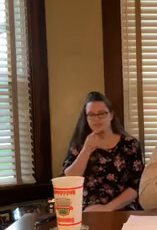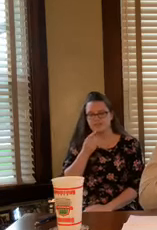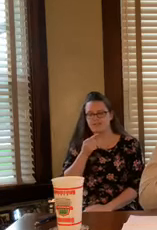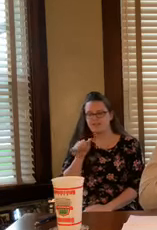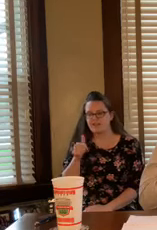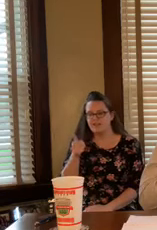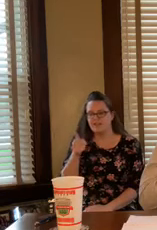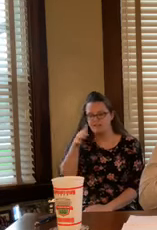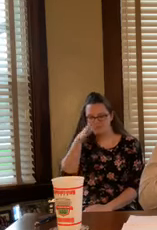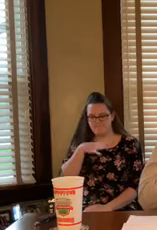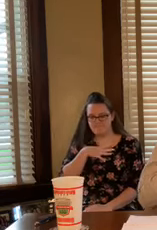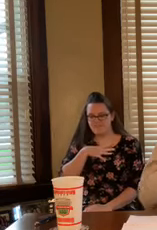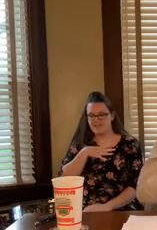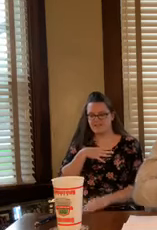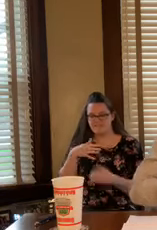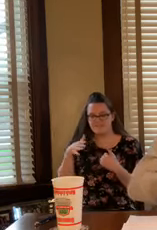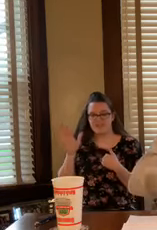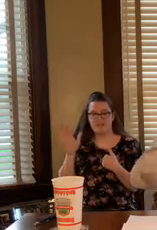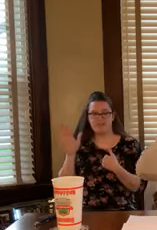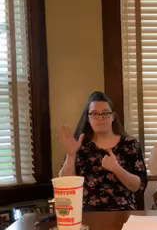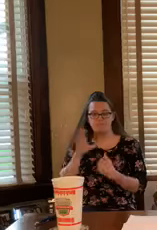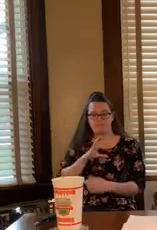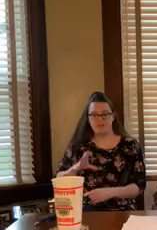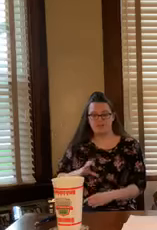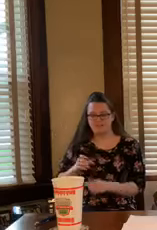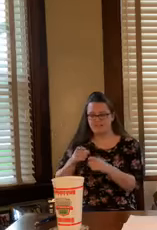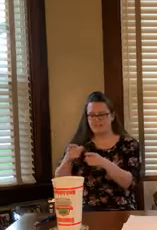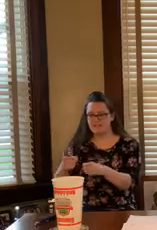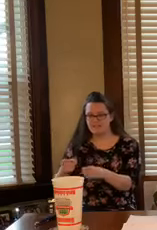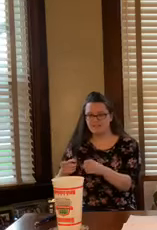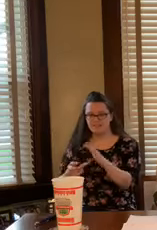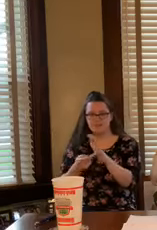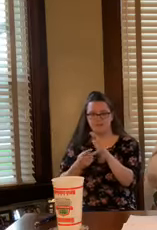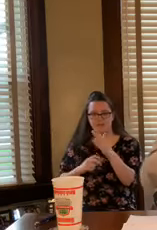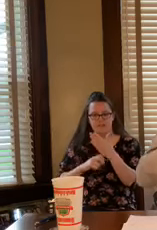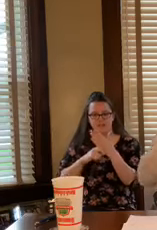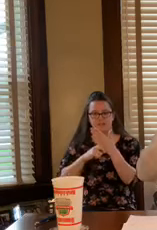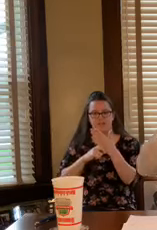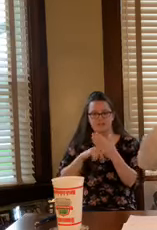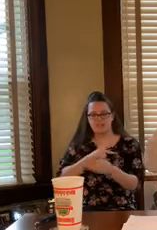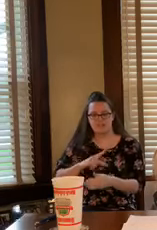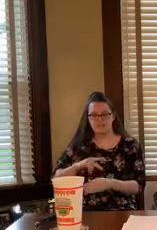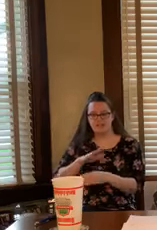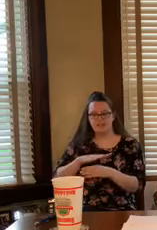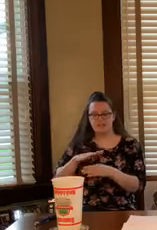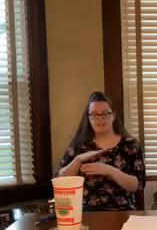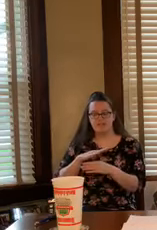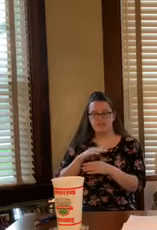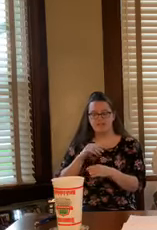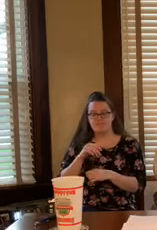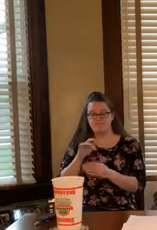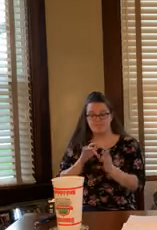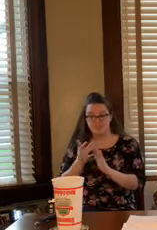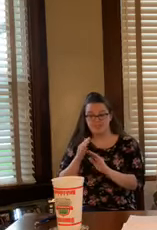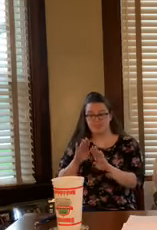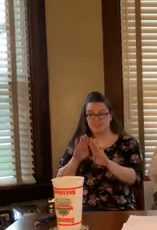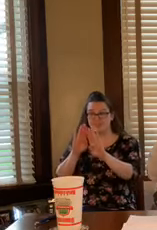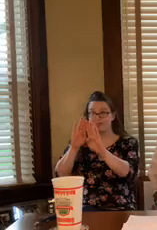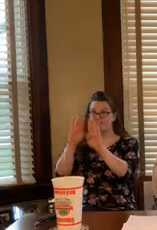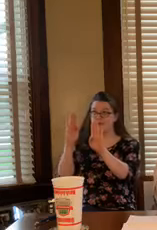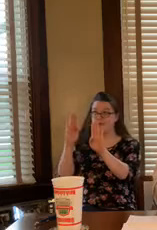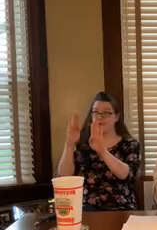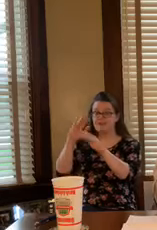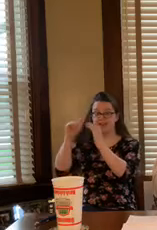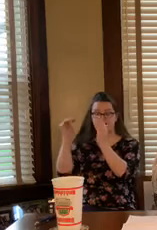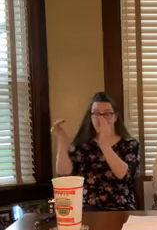Christ. He gives Peter the keys to the kingdom. Now remember, Jesus is the door to heaven. He's